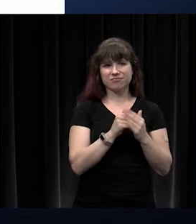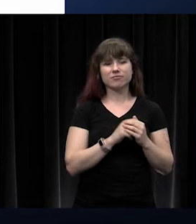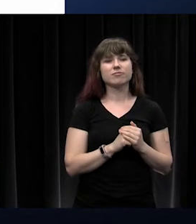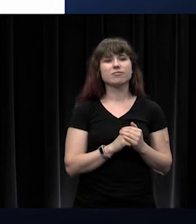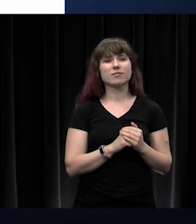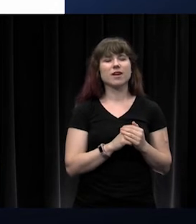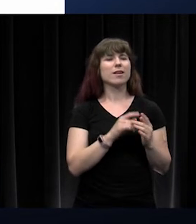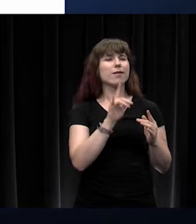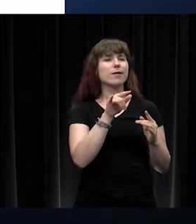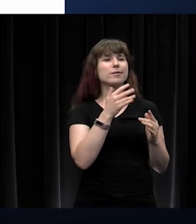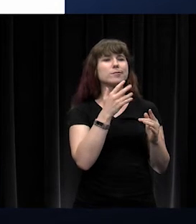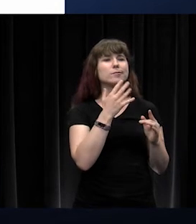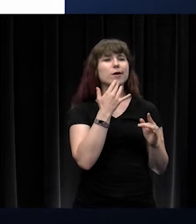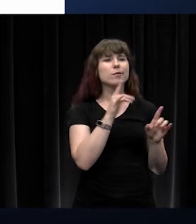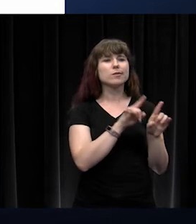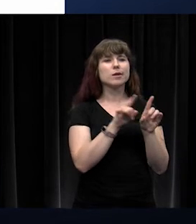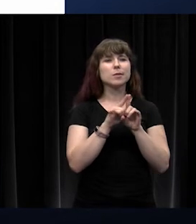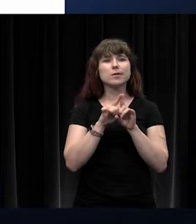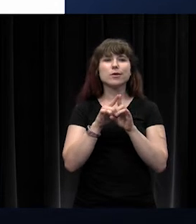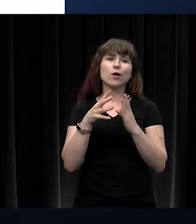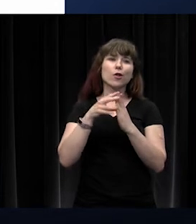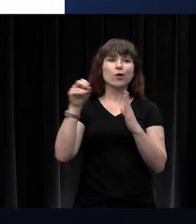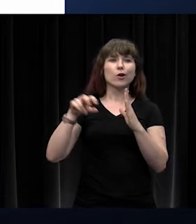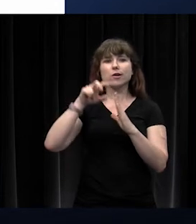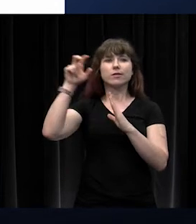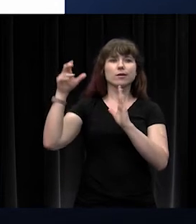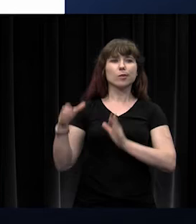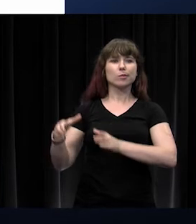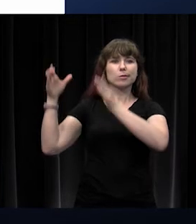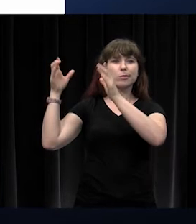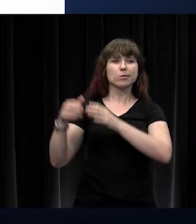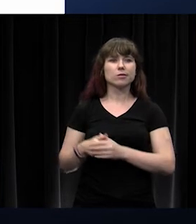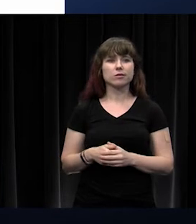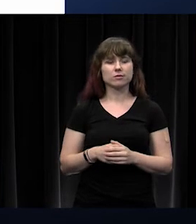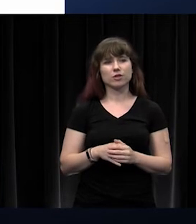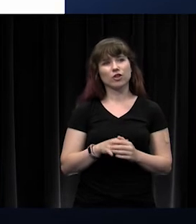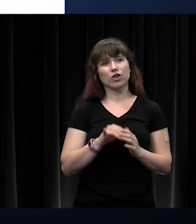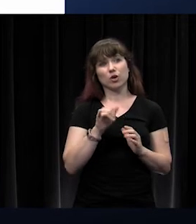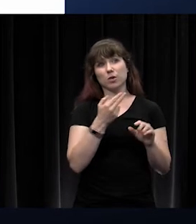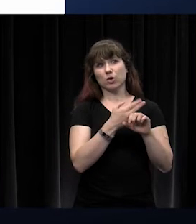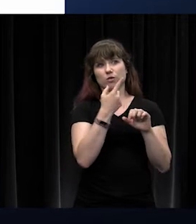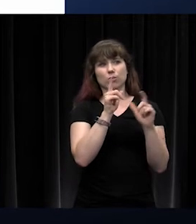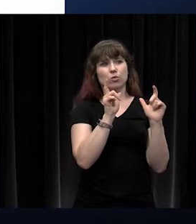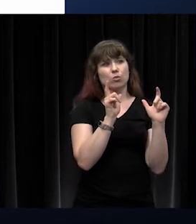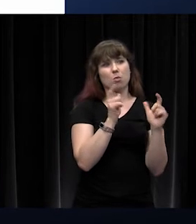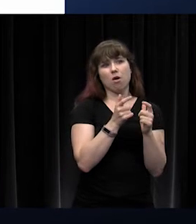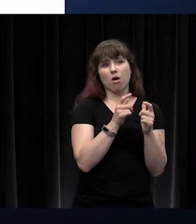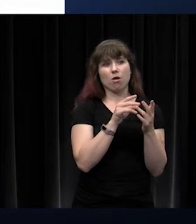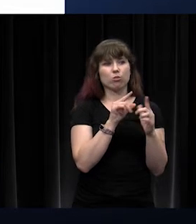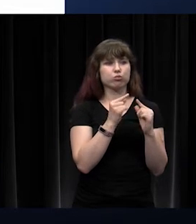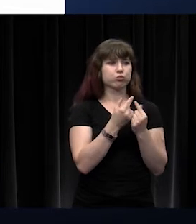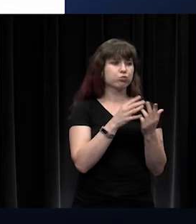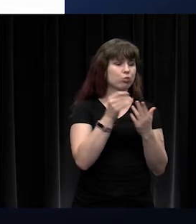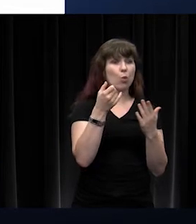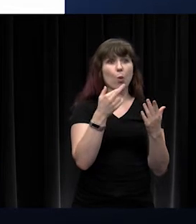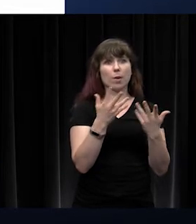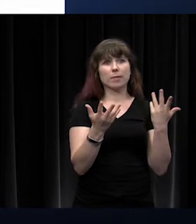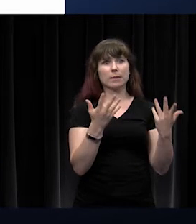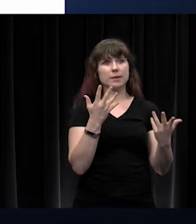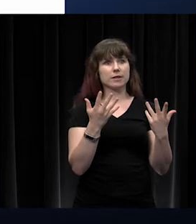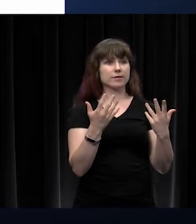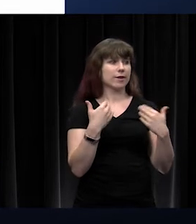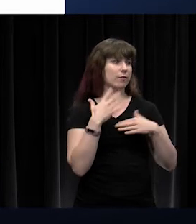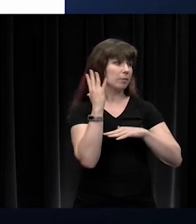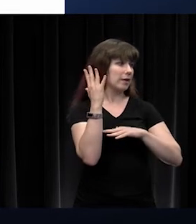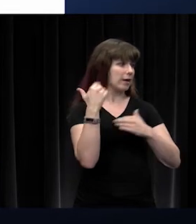stair tower. So the upper kids or the upper floor could be used as small group learning areas as well, and even overflow space for future speaking